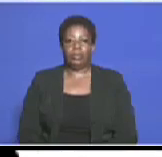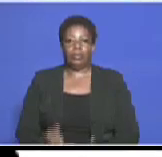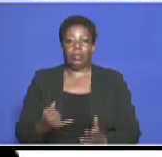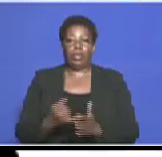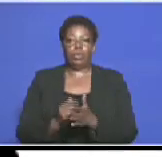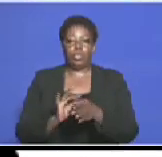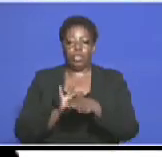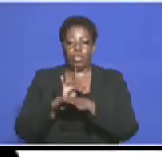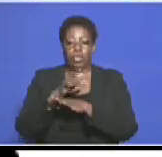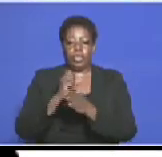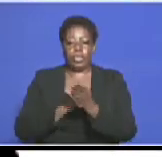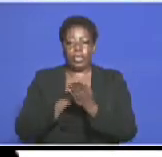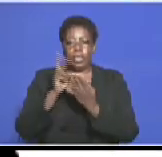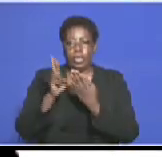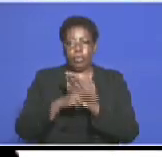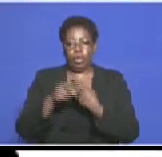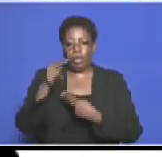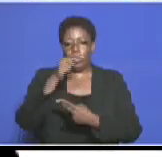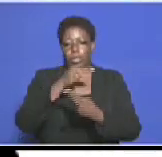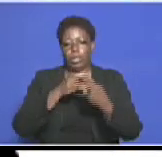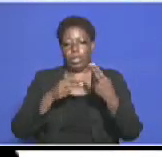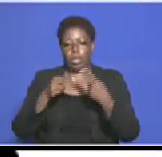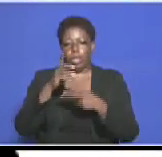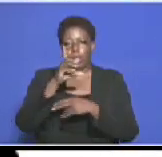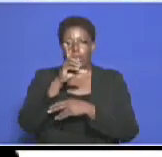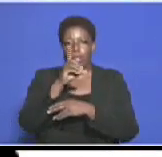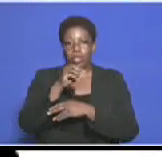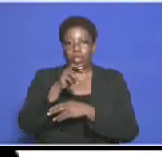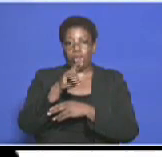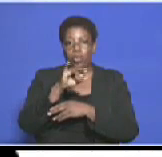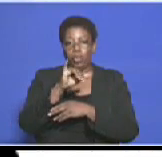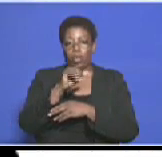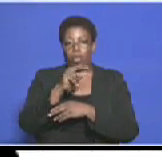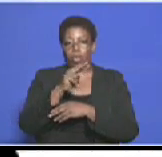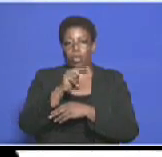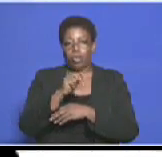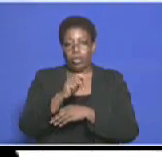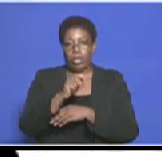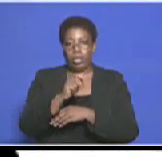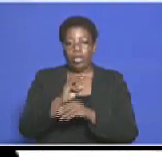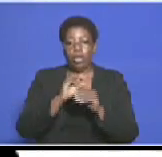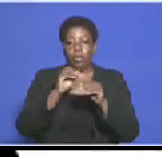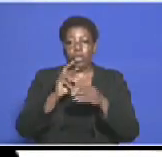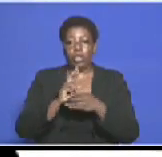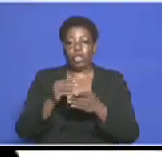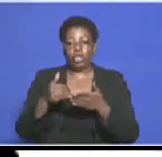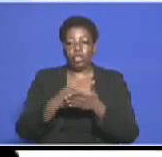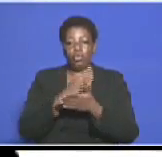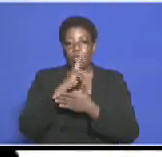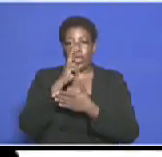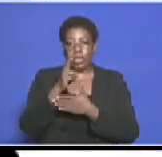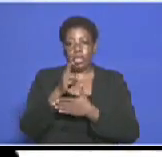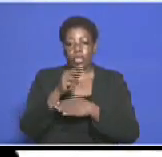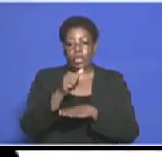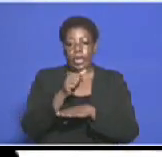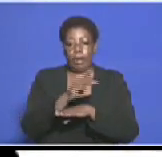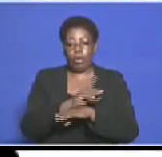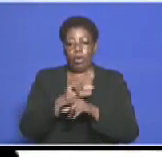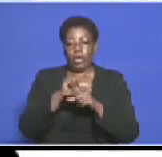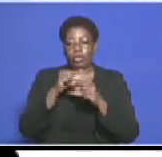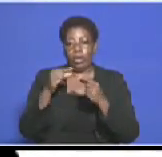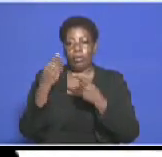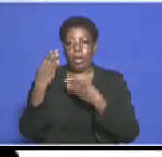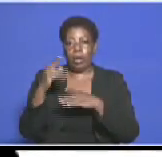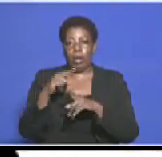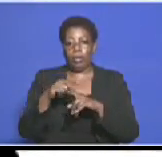It was in early September that Hurricane Dorian scripted a new reality on the islands of Abaco and Grand Bahama. But as the rest